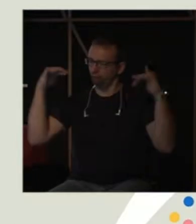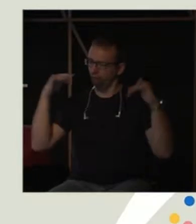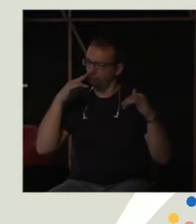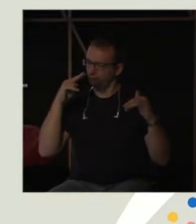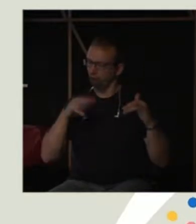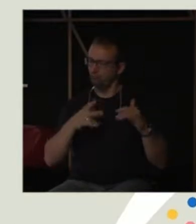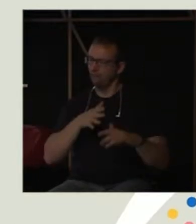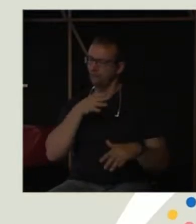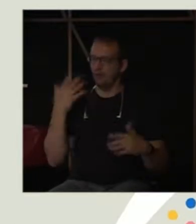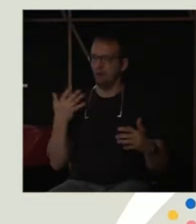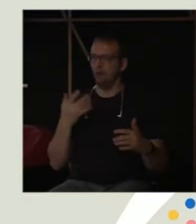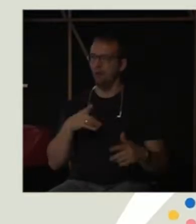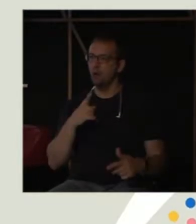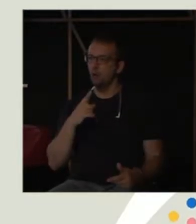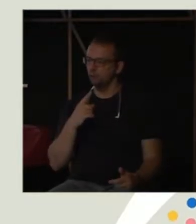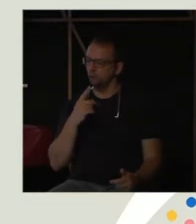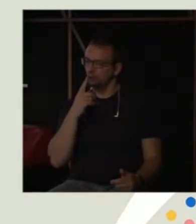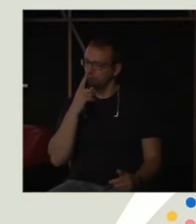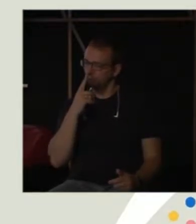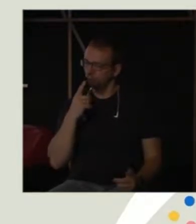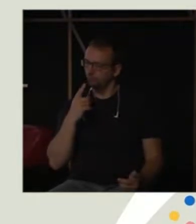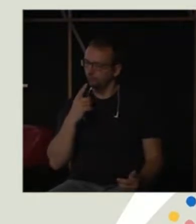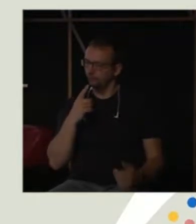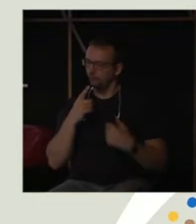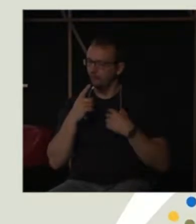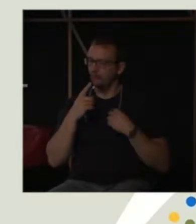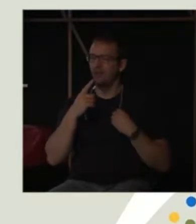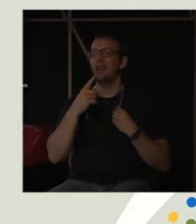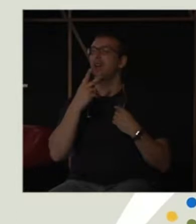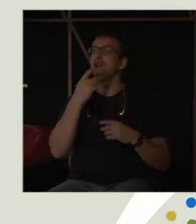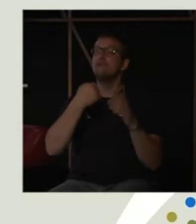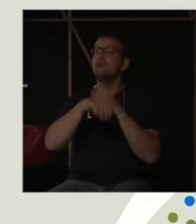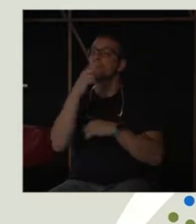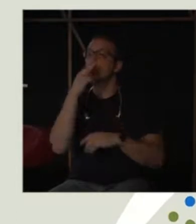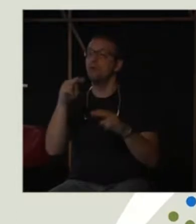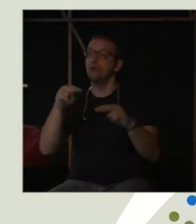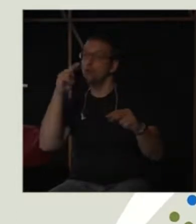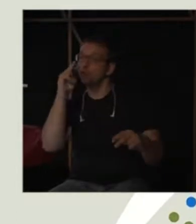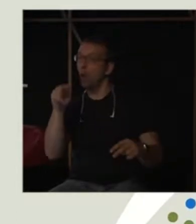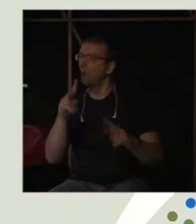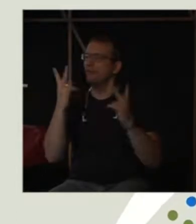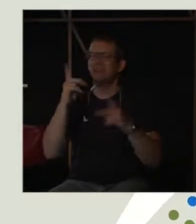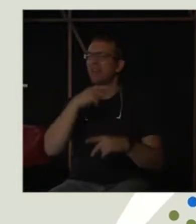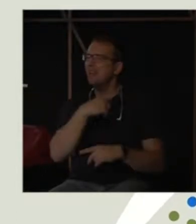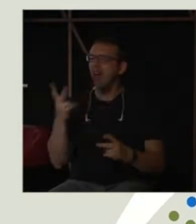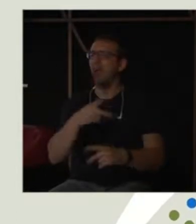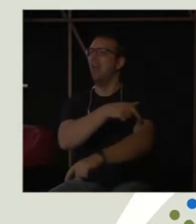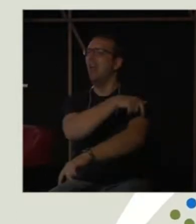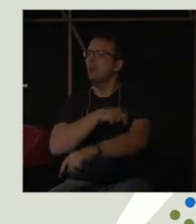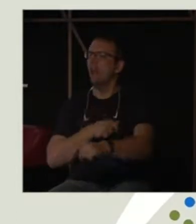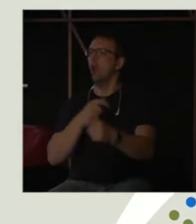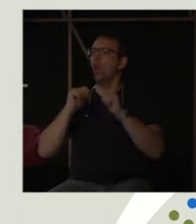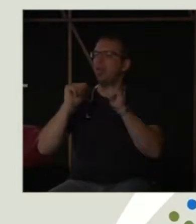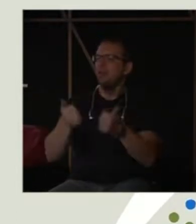issue. And it's not just spectators. Colour blindness can affect anyone involved in football. Players, management, volunteers,